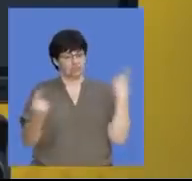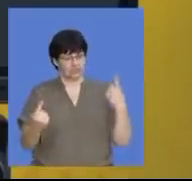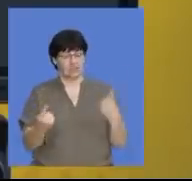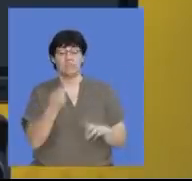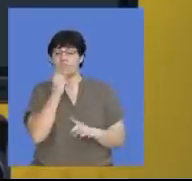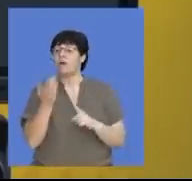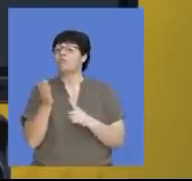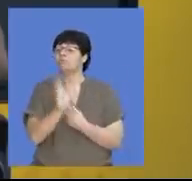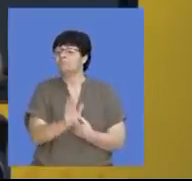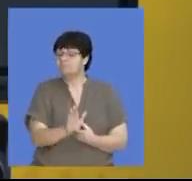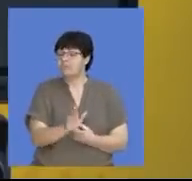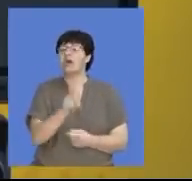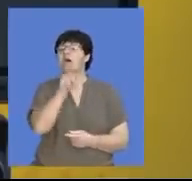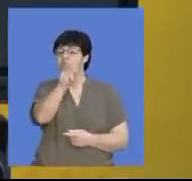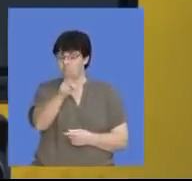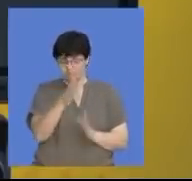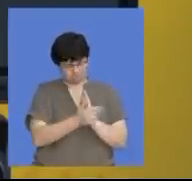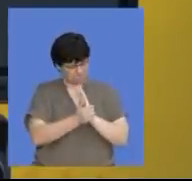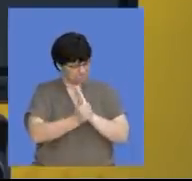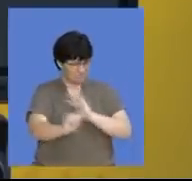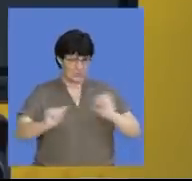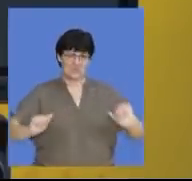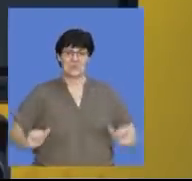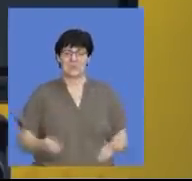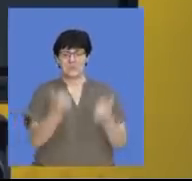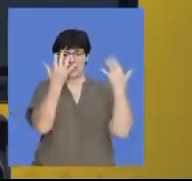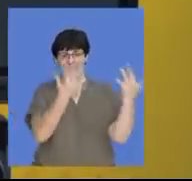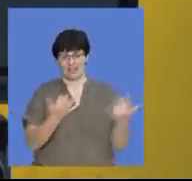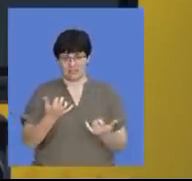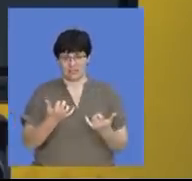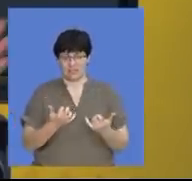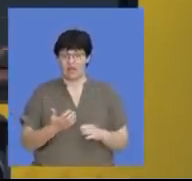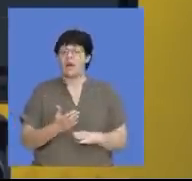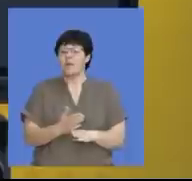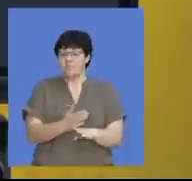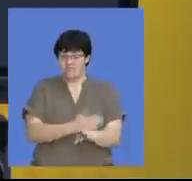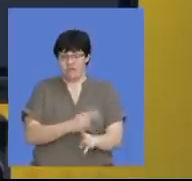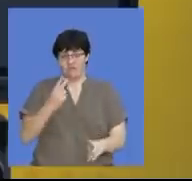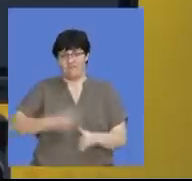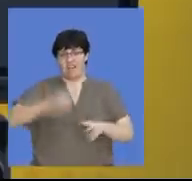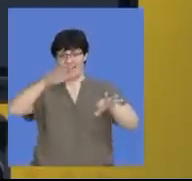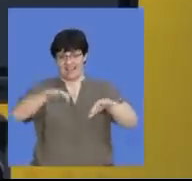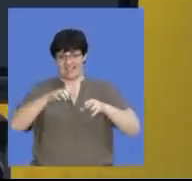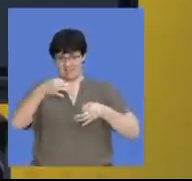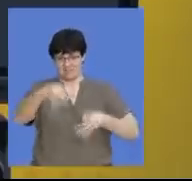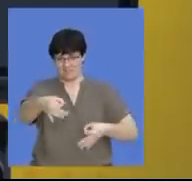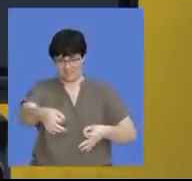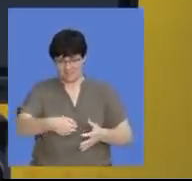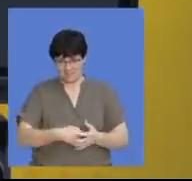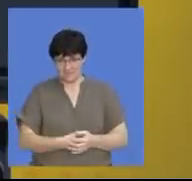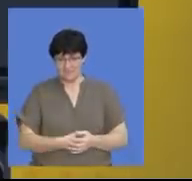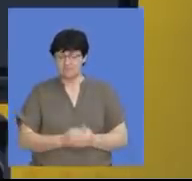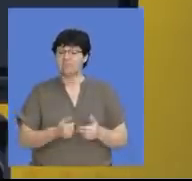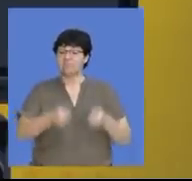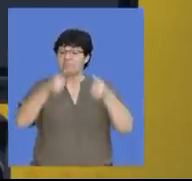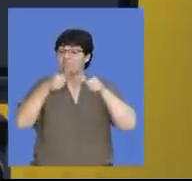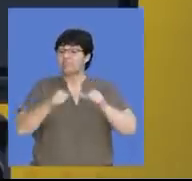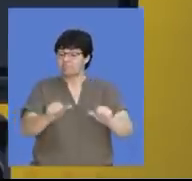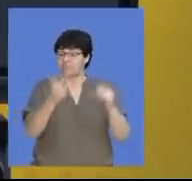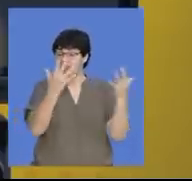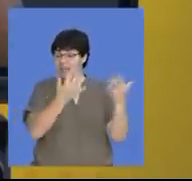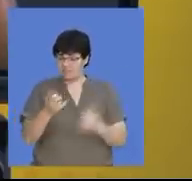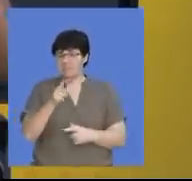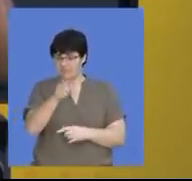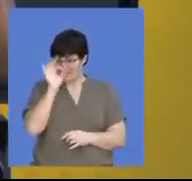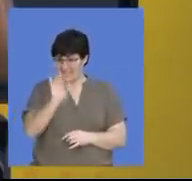to ensure that you've mastered these calculations before you sit for that final paper. The next calculation we're moving on to,